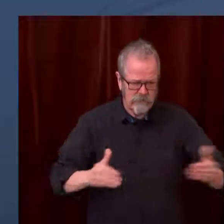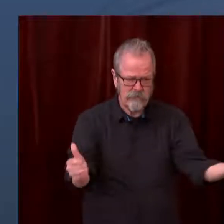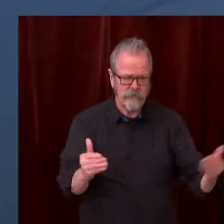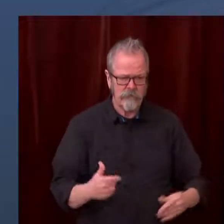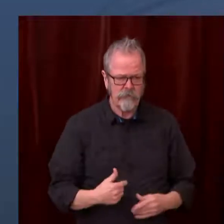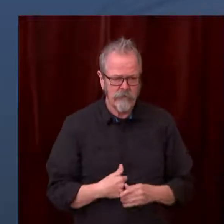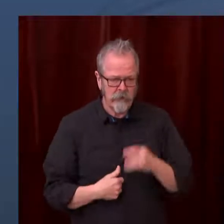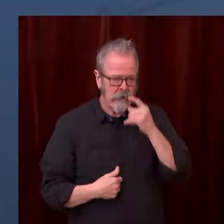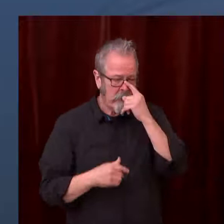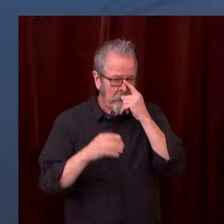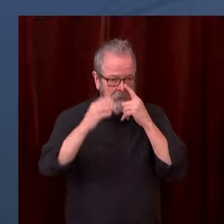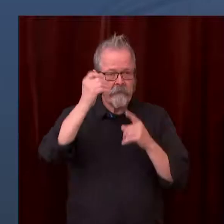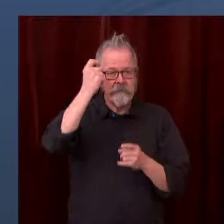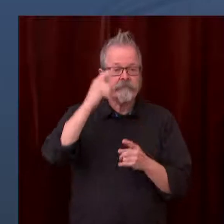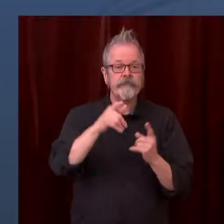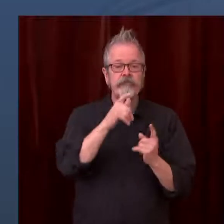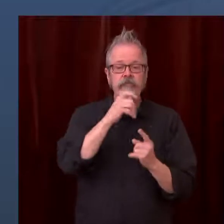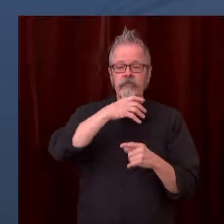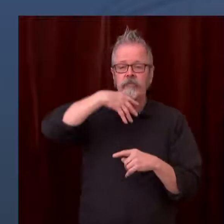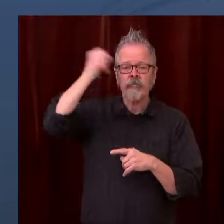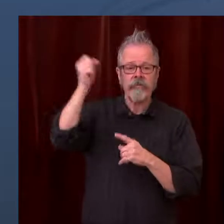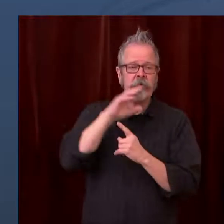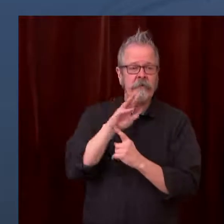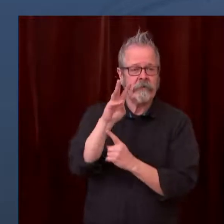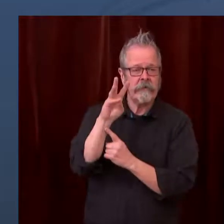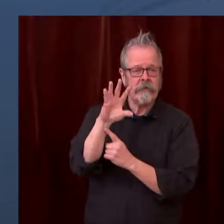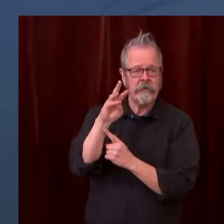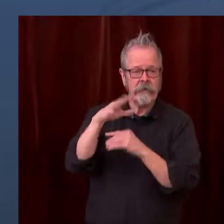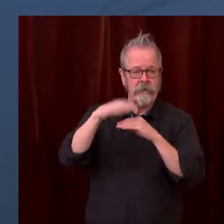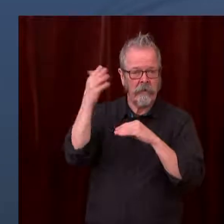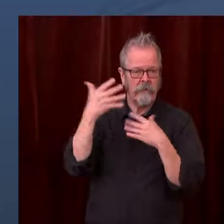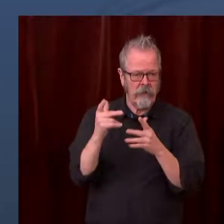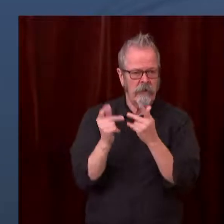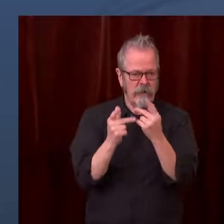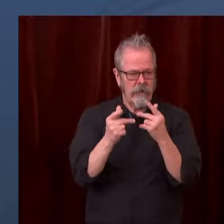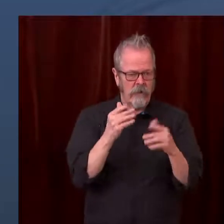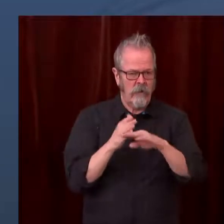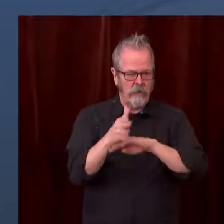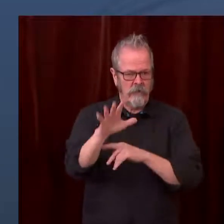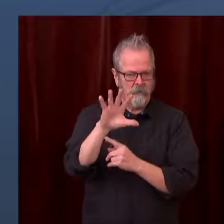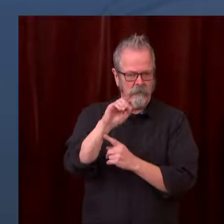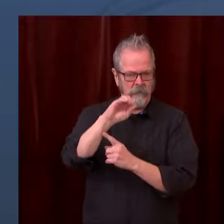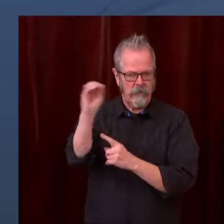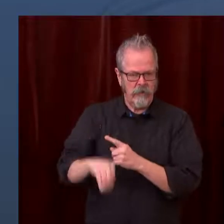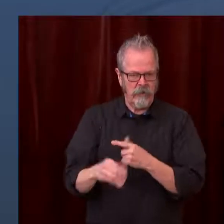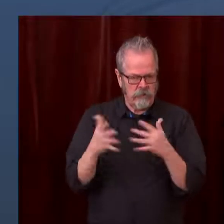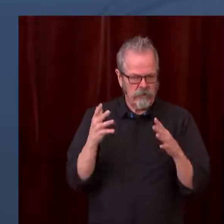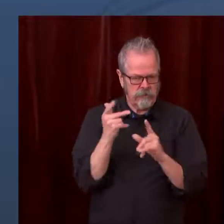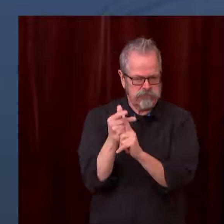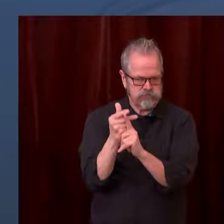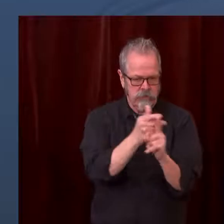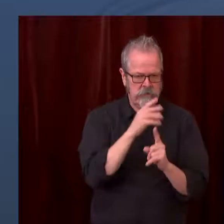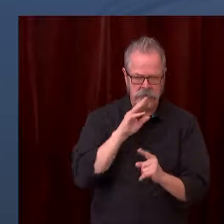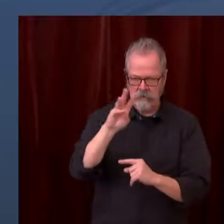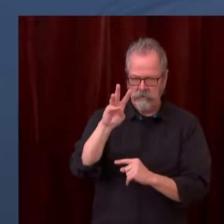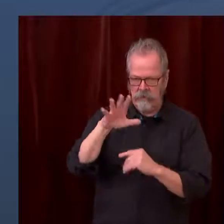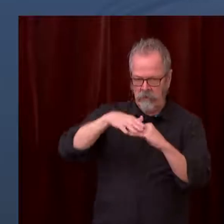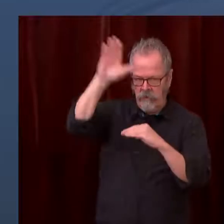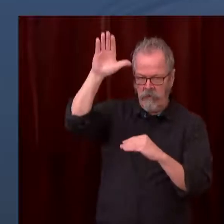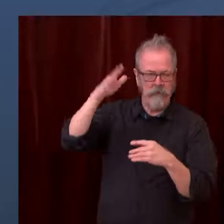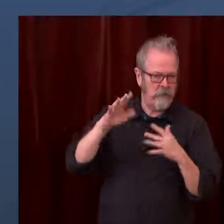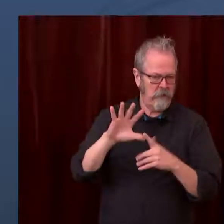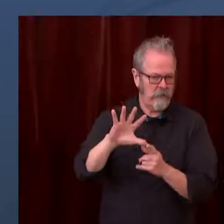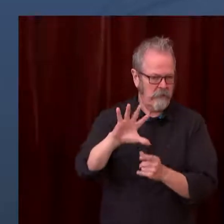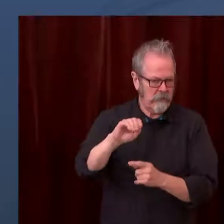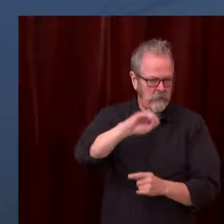will continue to assist in that program. We know that the supply has been so frustrating to everyone, but we will get